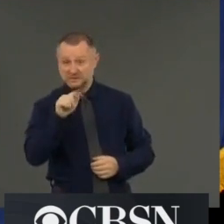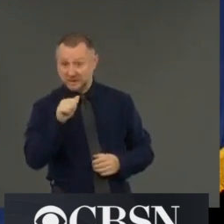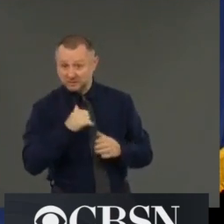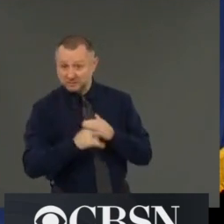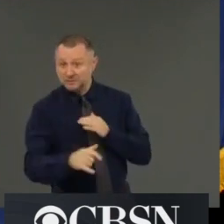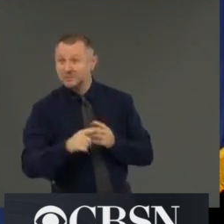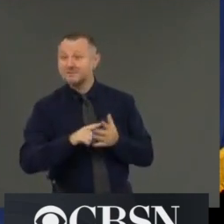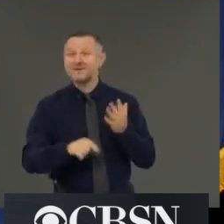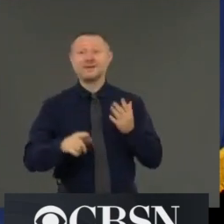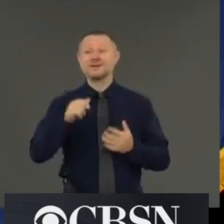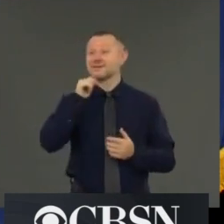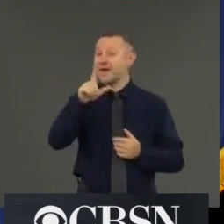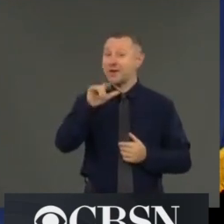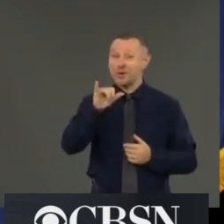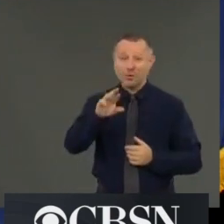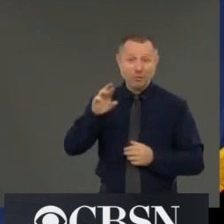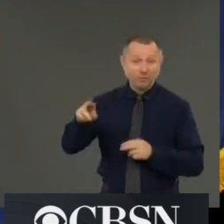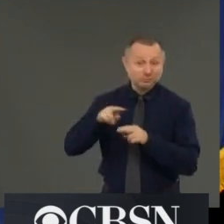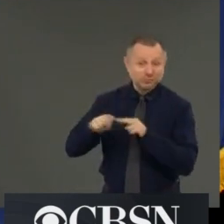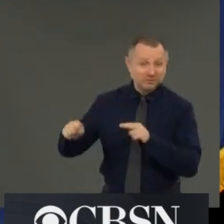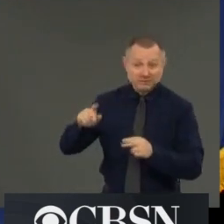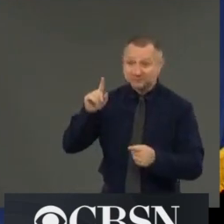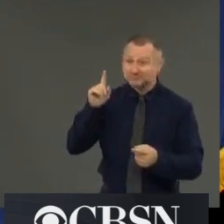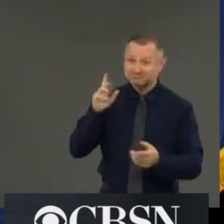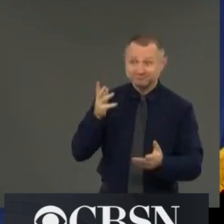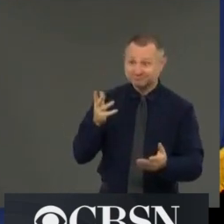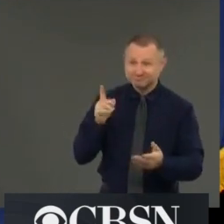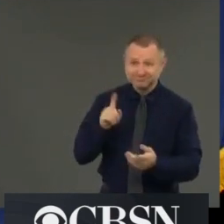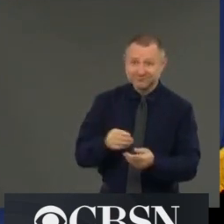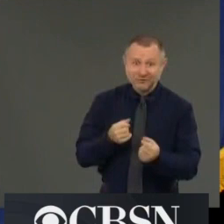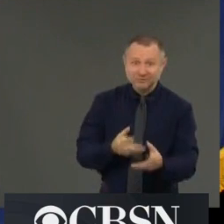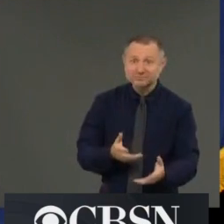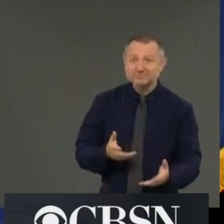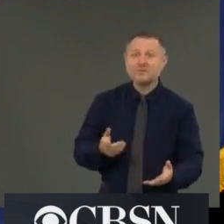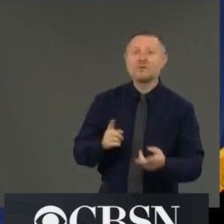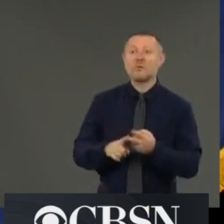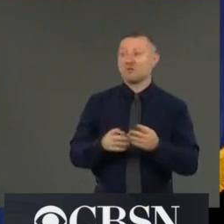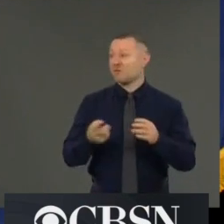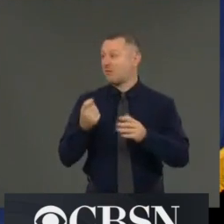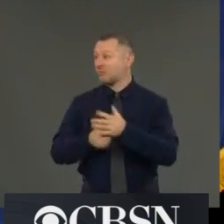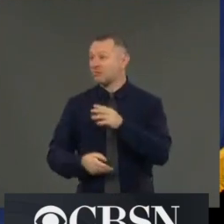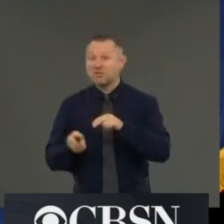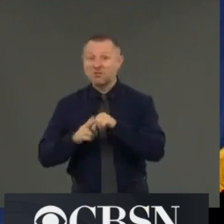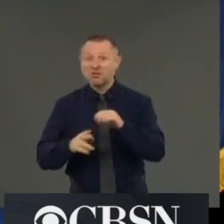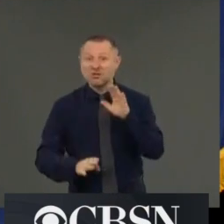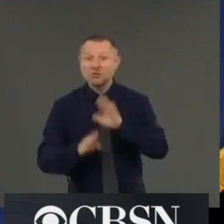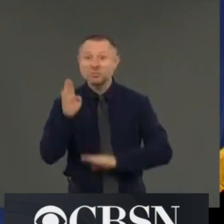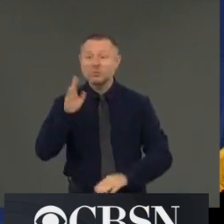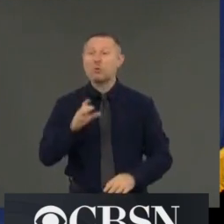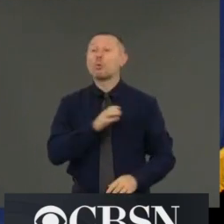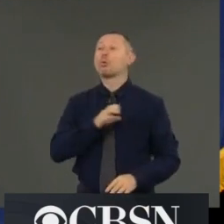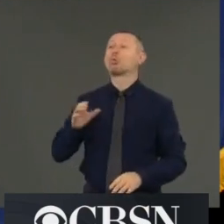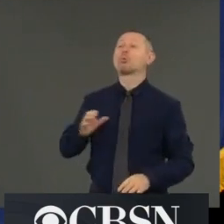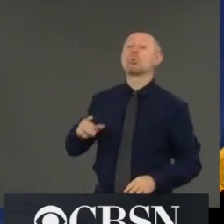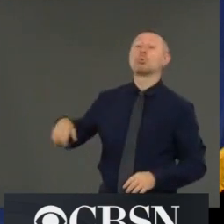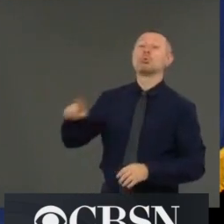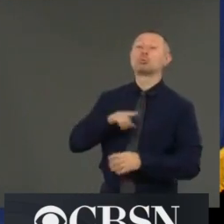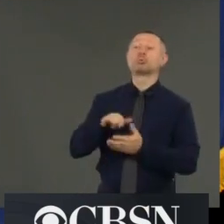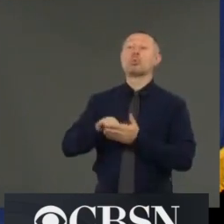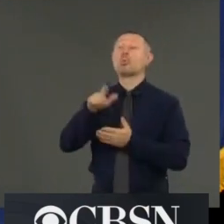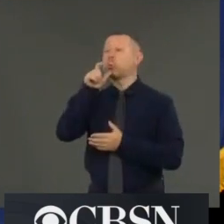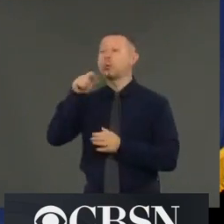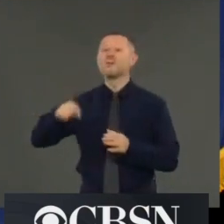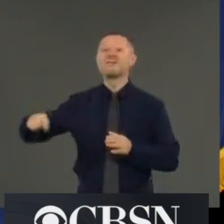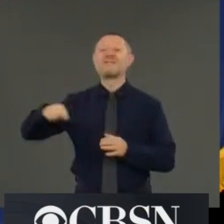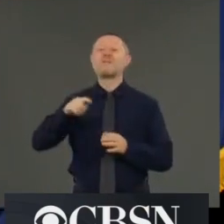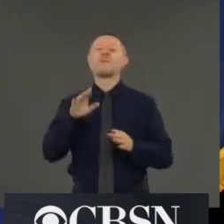reduce or the fares go up, and then let the congressional people explain it when they go to the people on Long Island and ask for